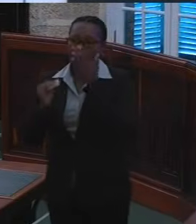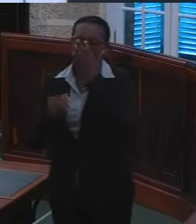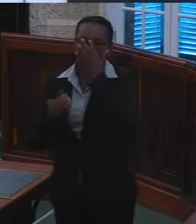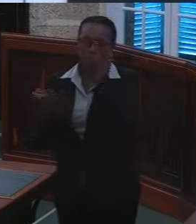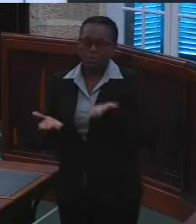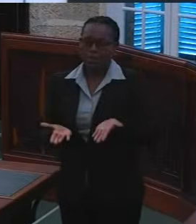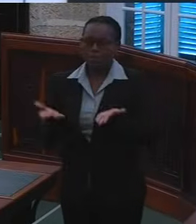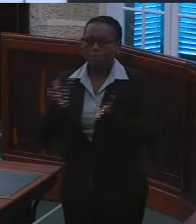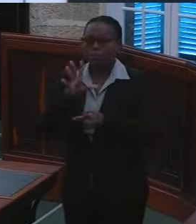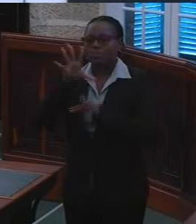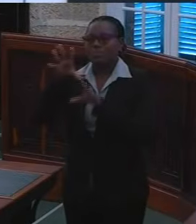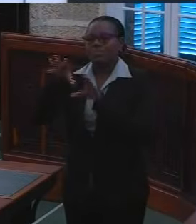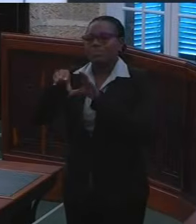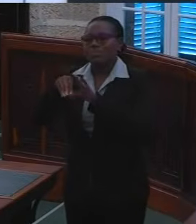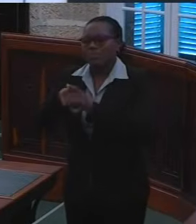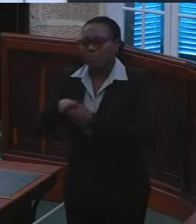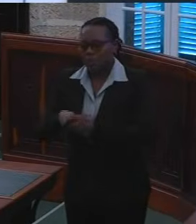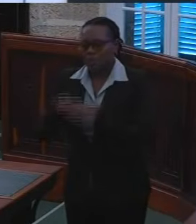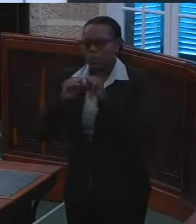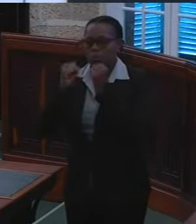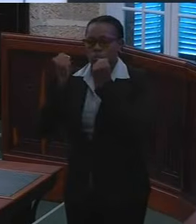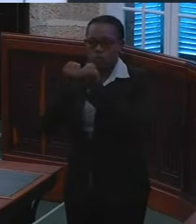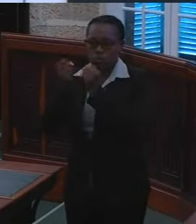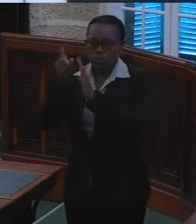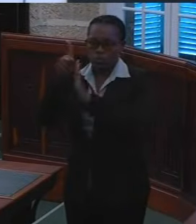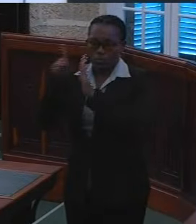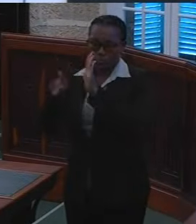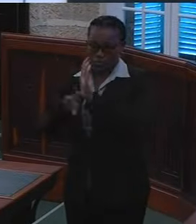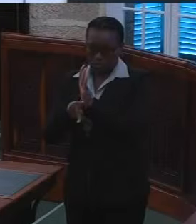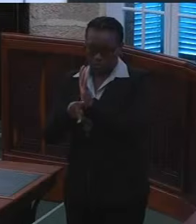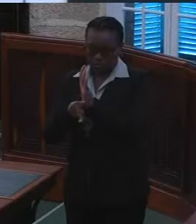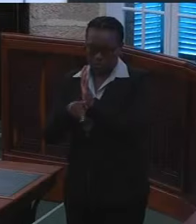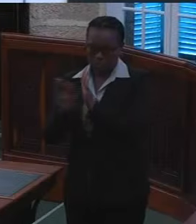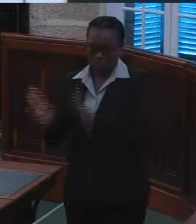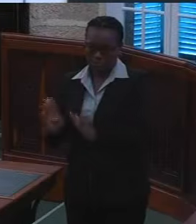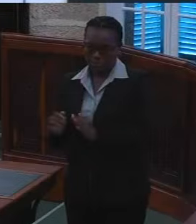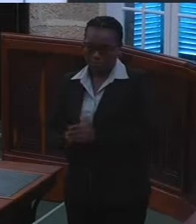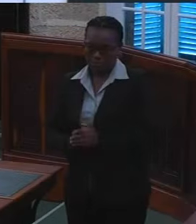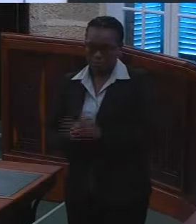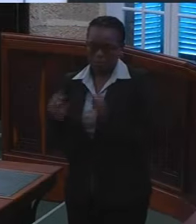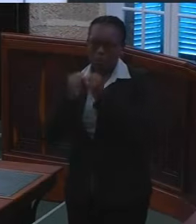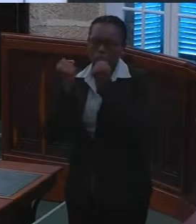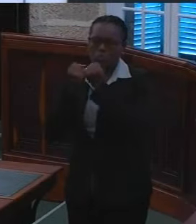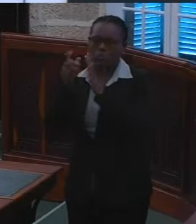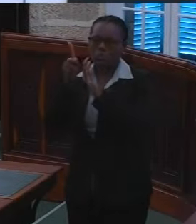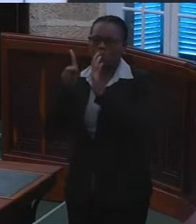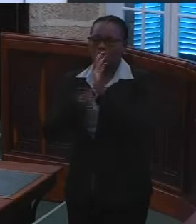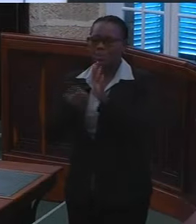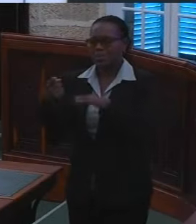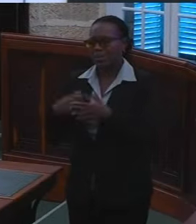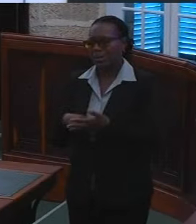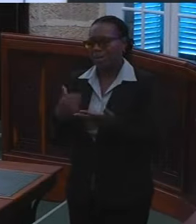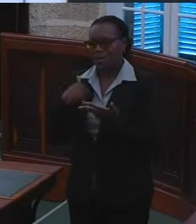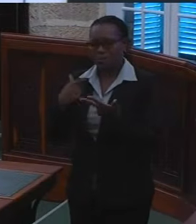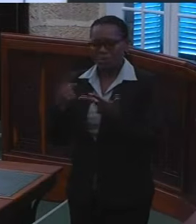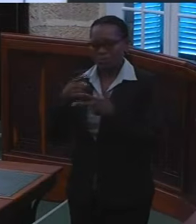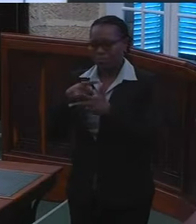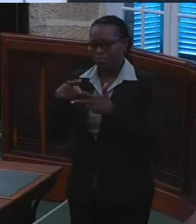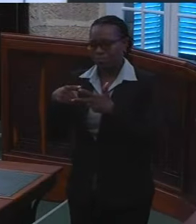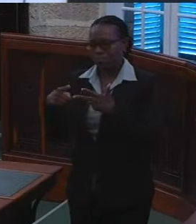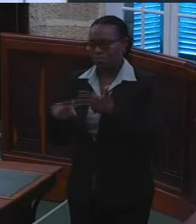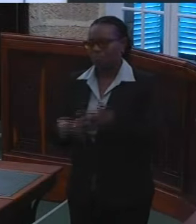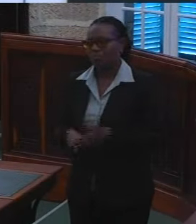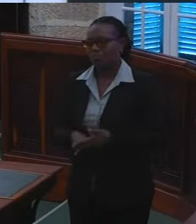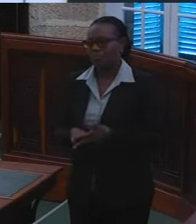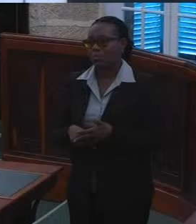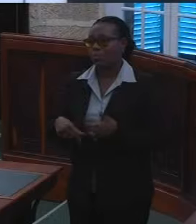much broader context for the social policy of Barbados, sir. Social policy has at its heart three main things. You have